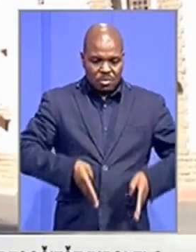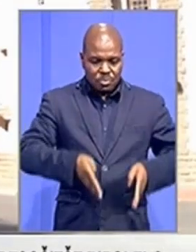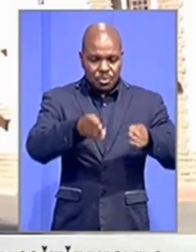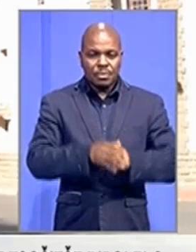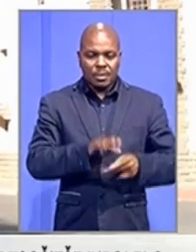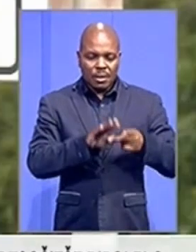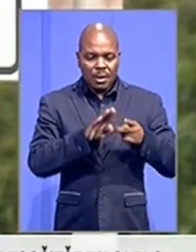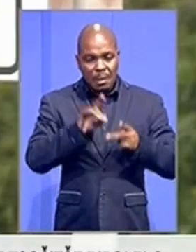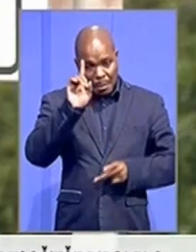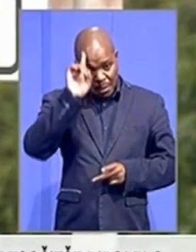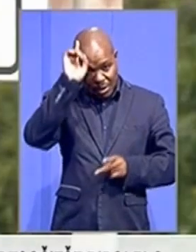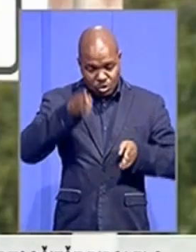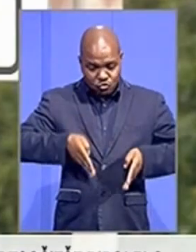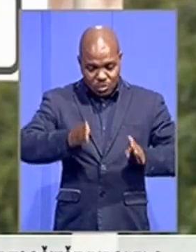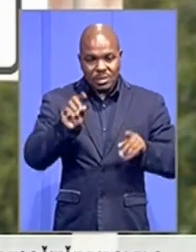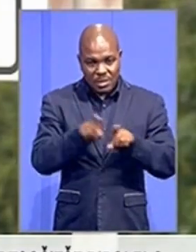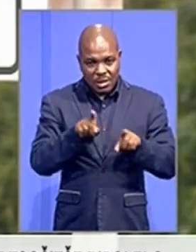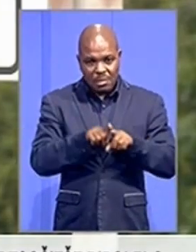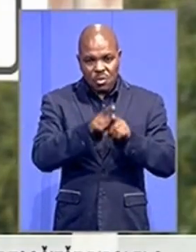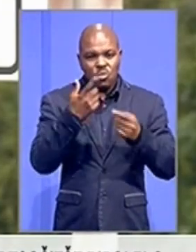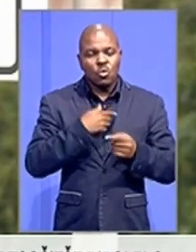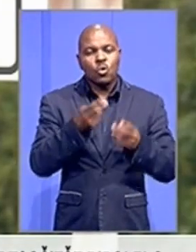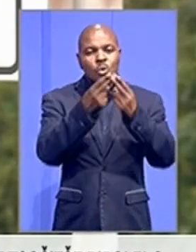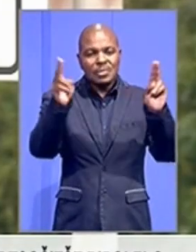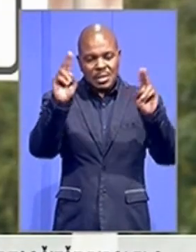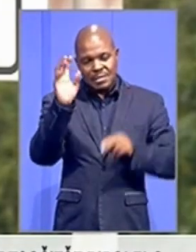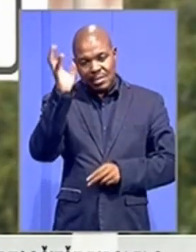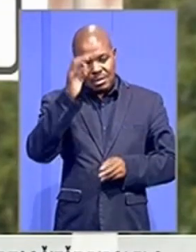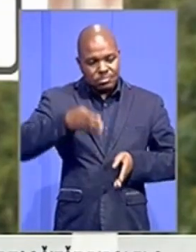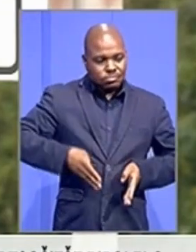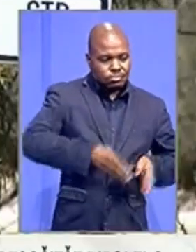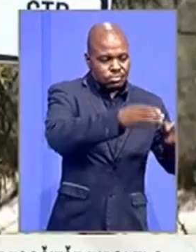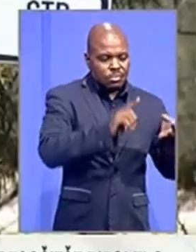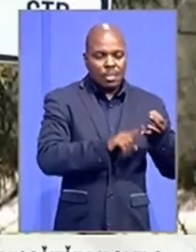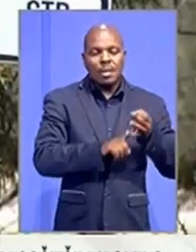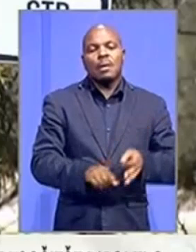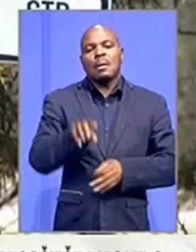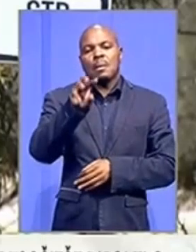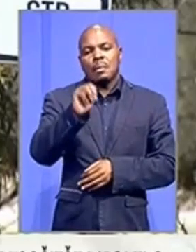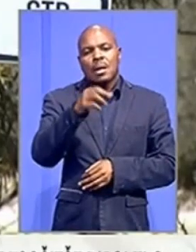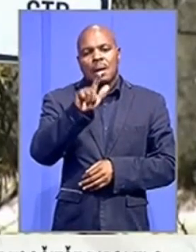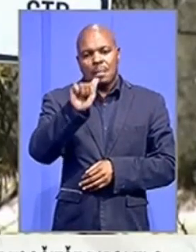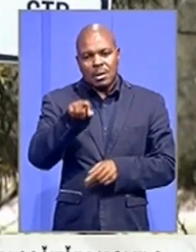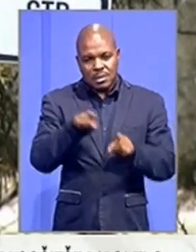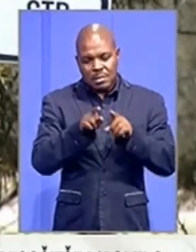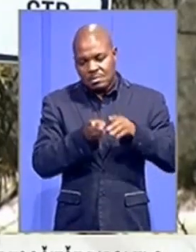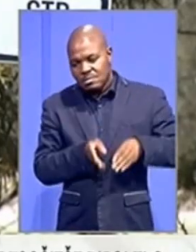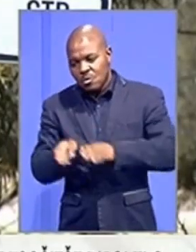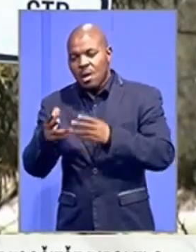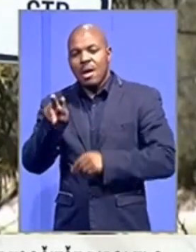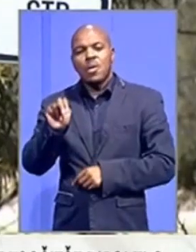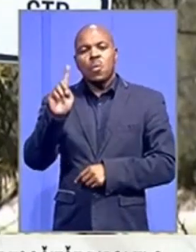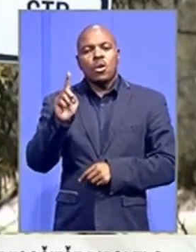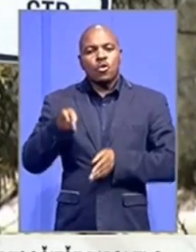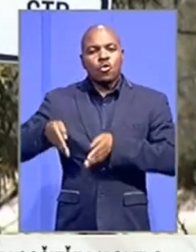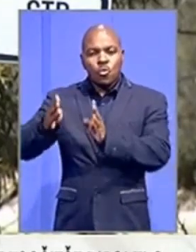Wa Nelson Mandela ona o go libisha moagong wa University of Free State. Wa Raymond Mhlaba o leba mmileng wa N1.